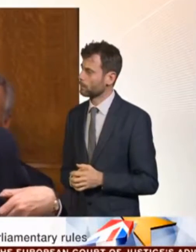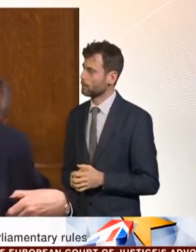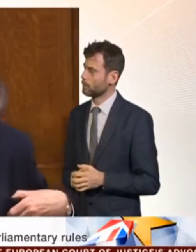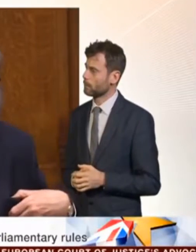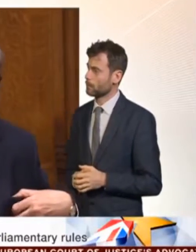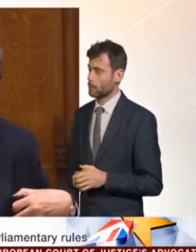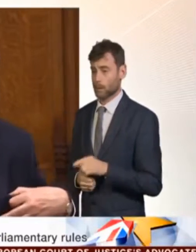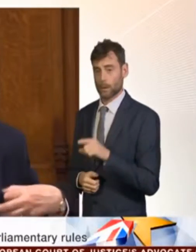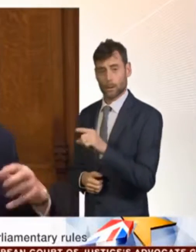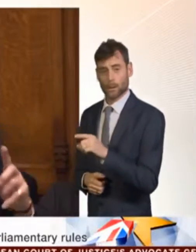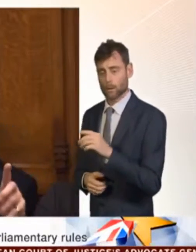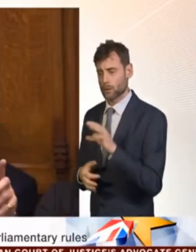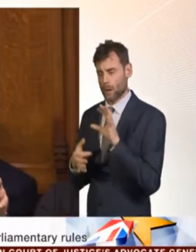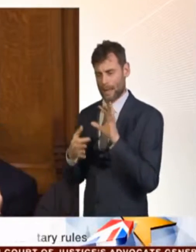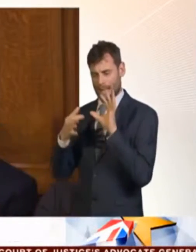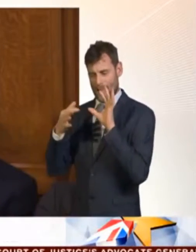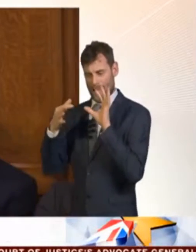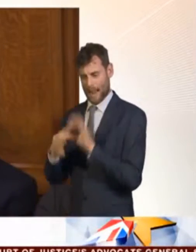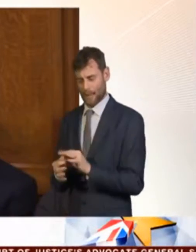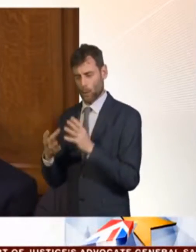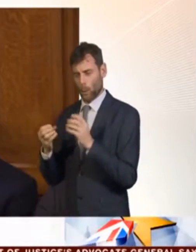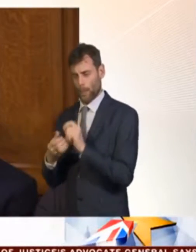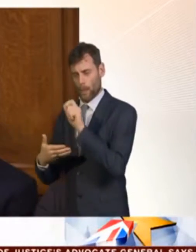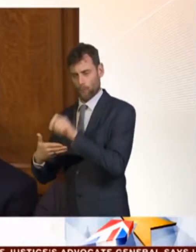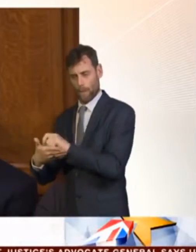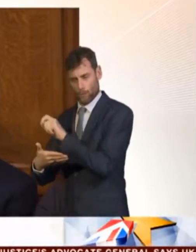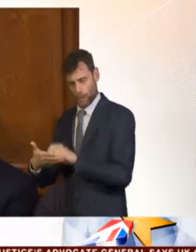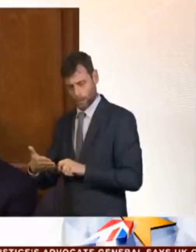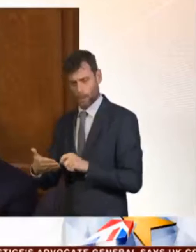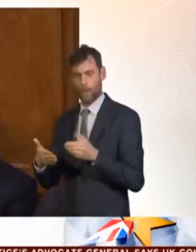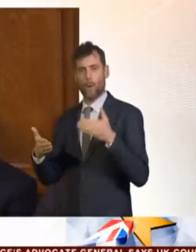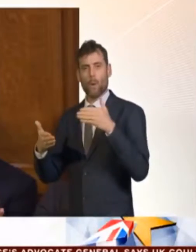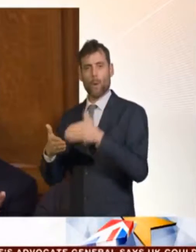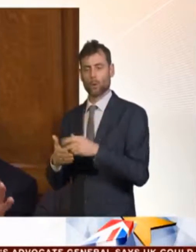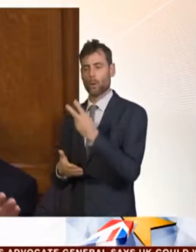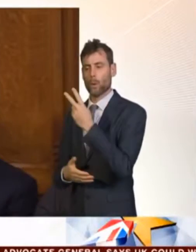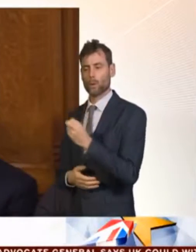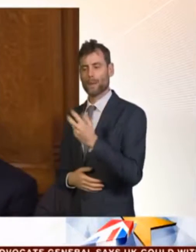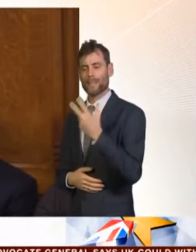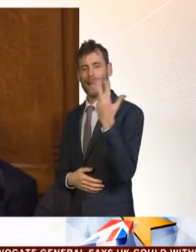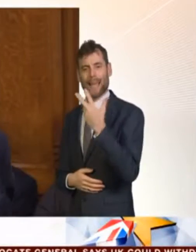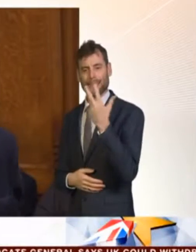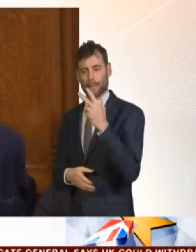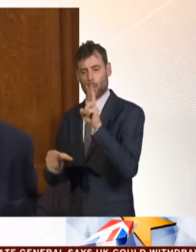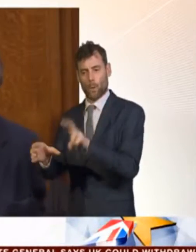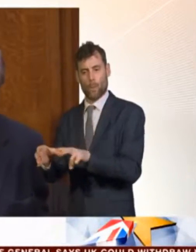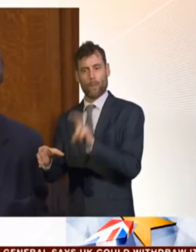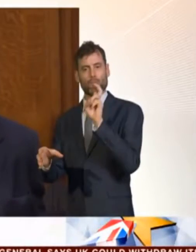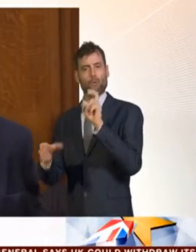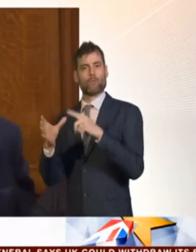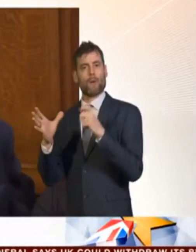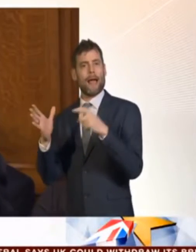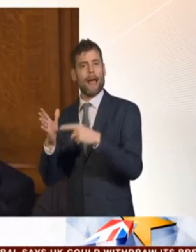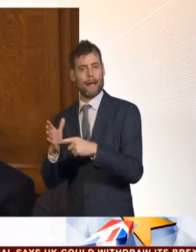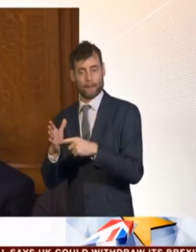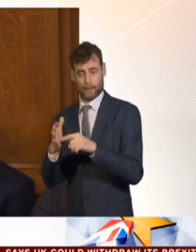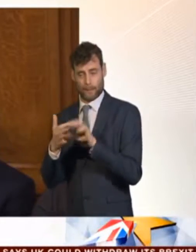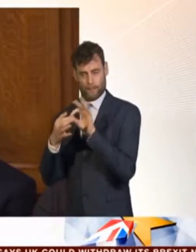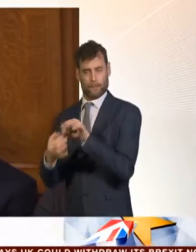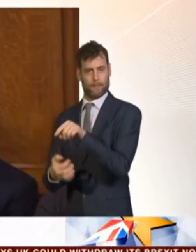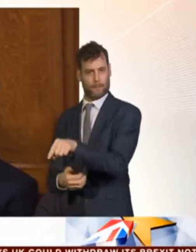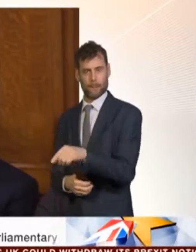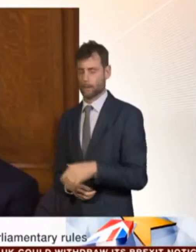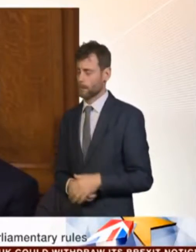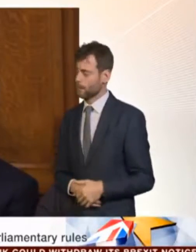of the referendum and the Withdrawal Act of 2018. I also found it very difficult